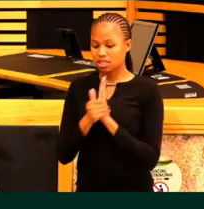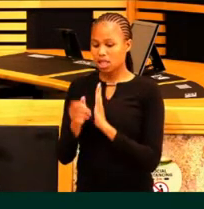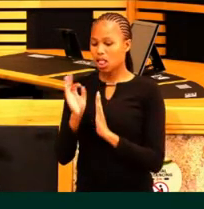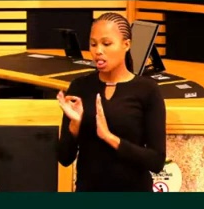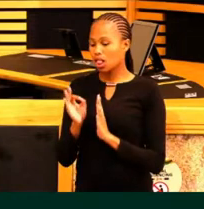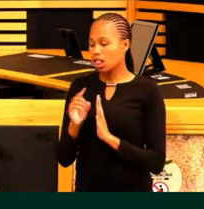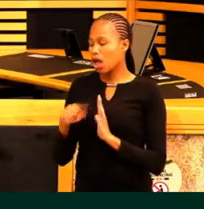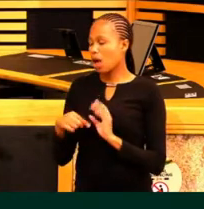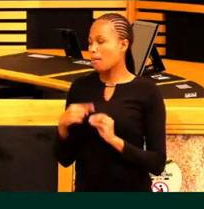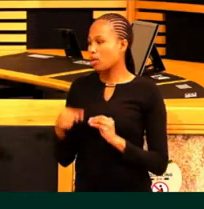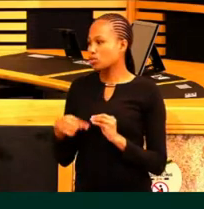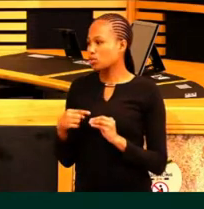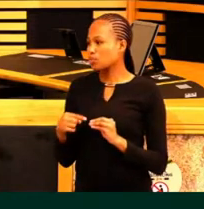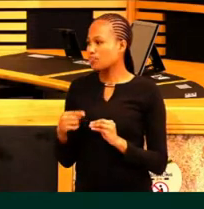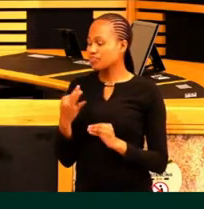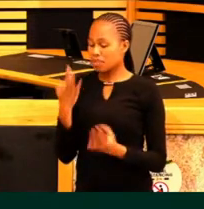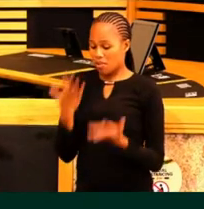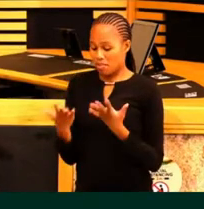education